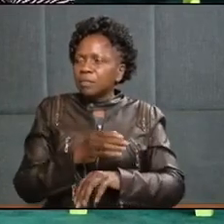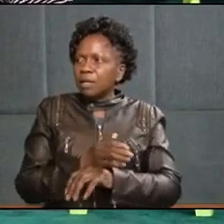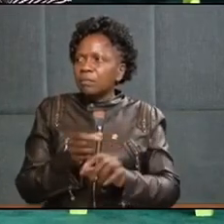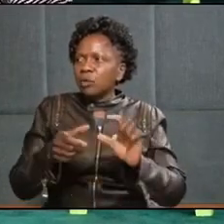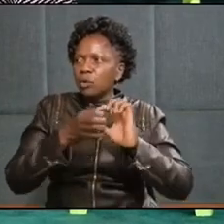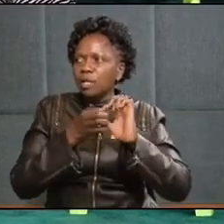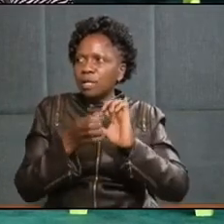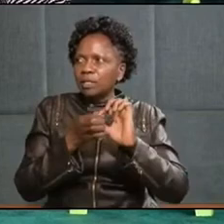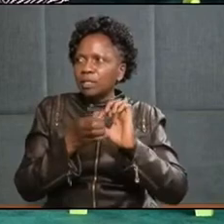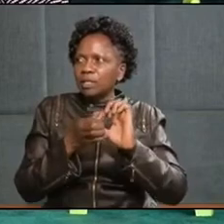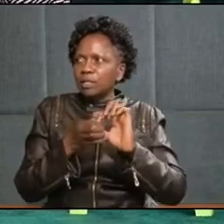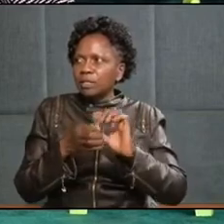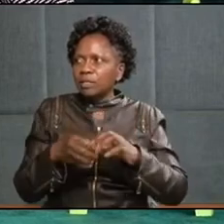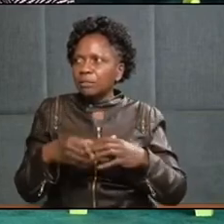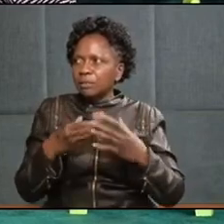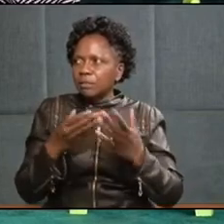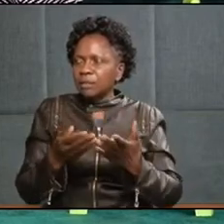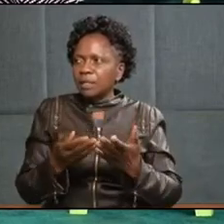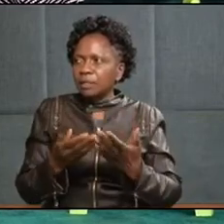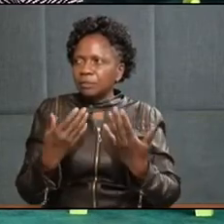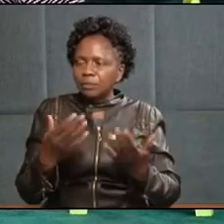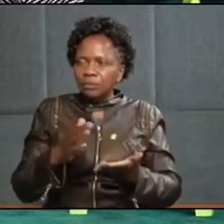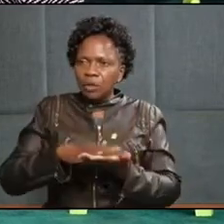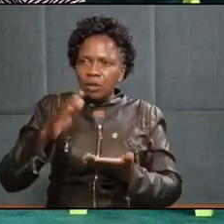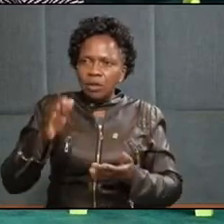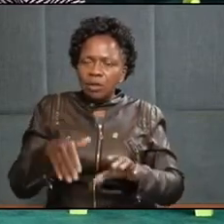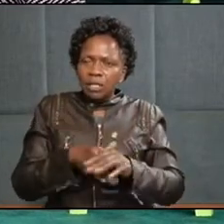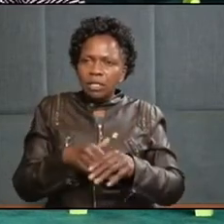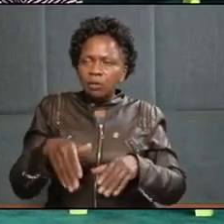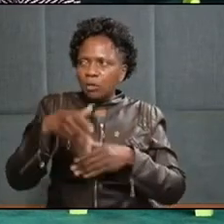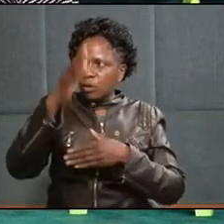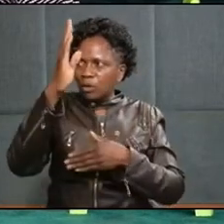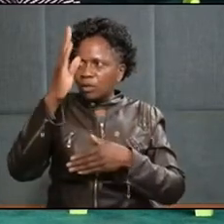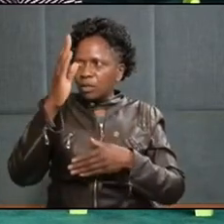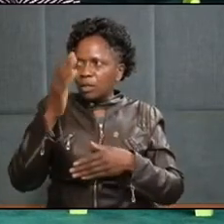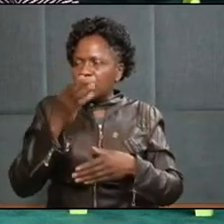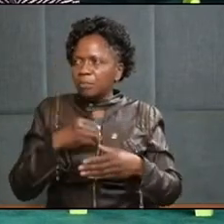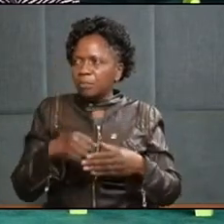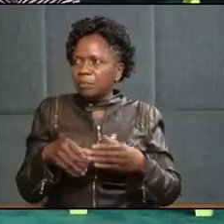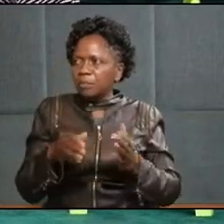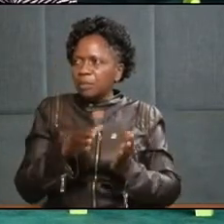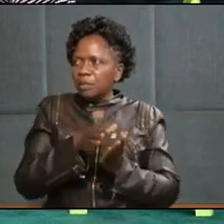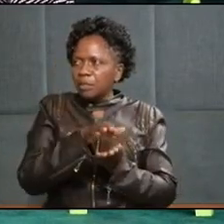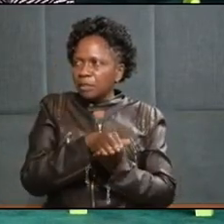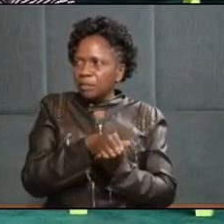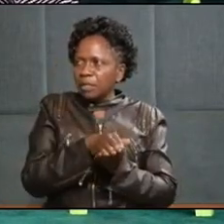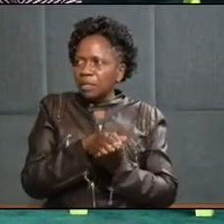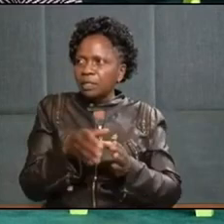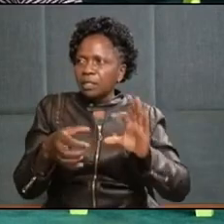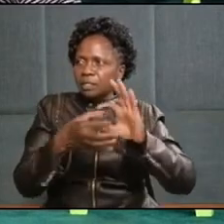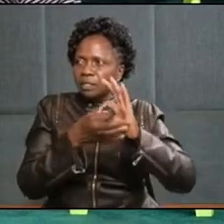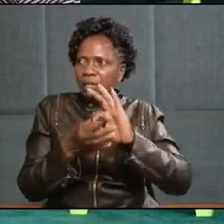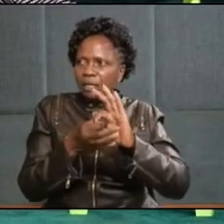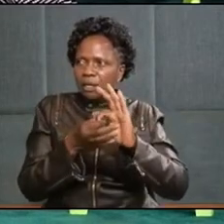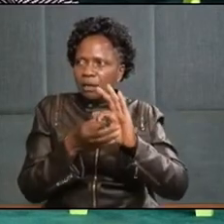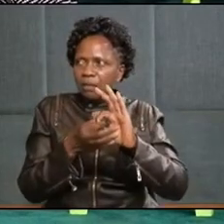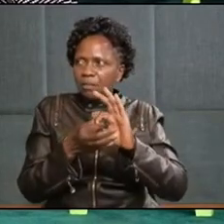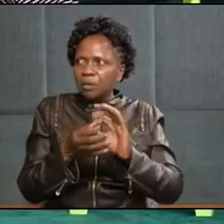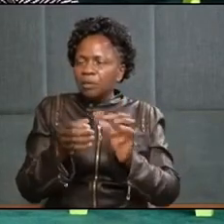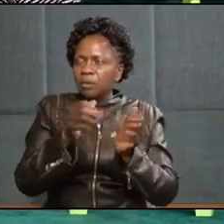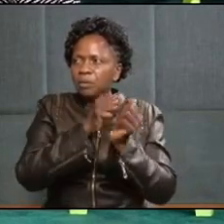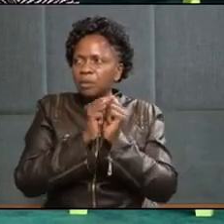am tied up, I am tangled up with God. I am wrapped up, I am tied up, I am